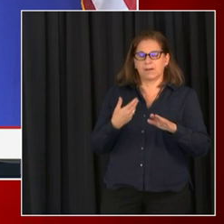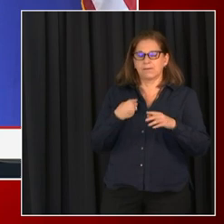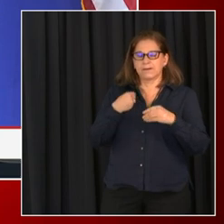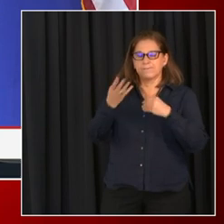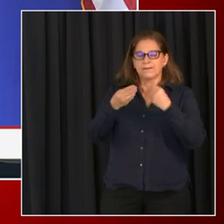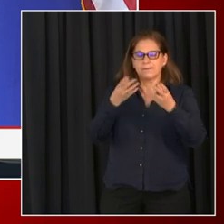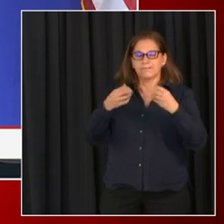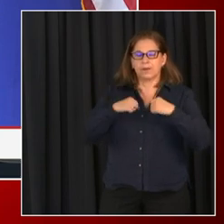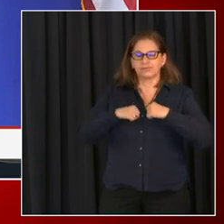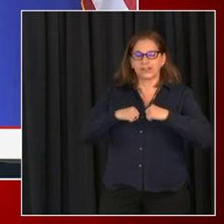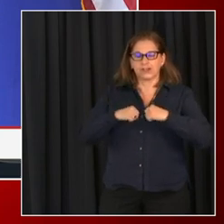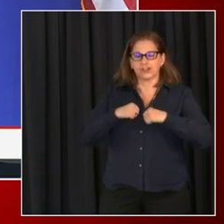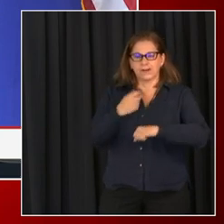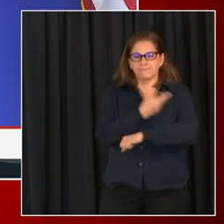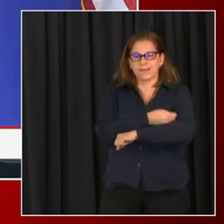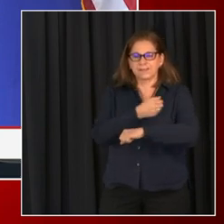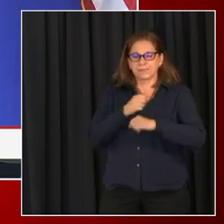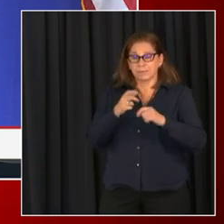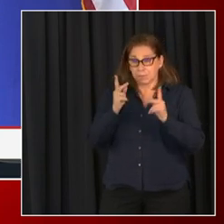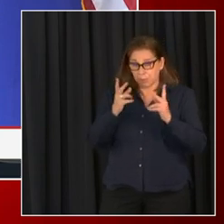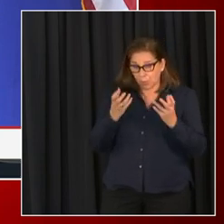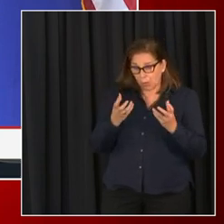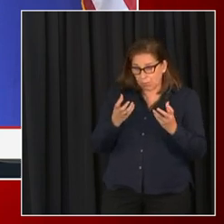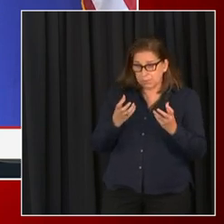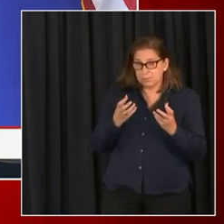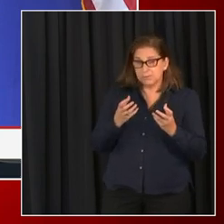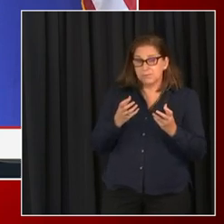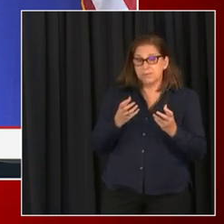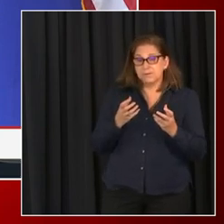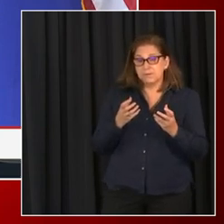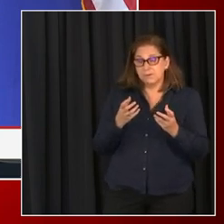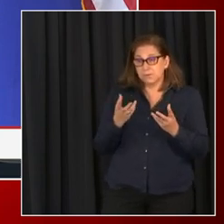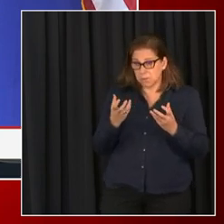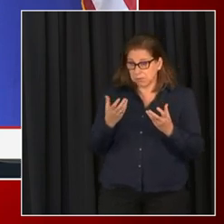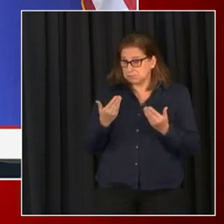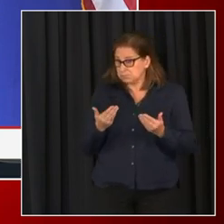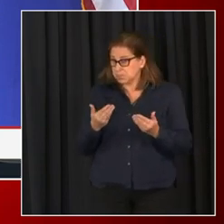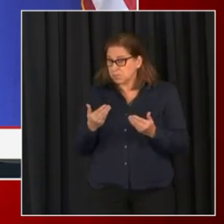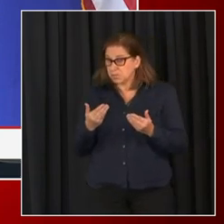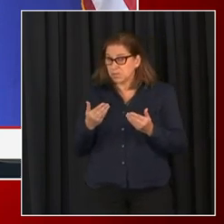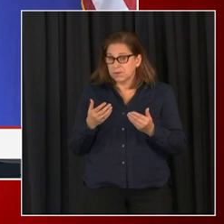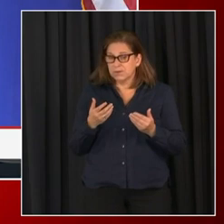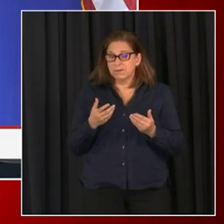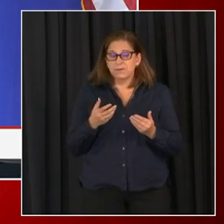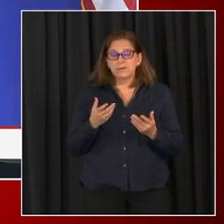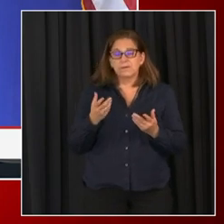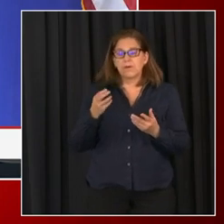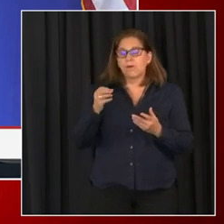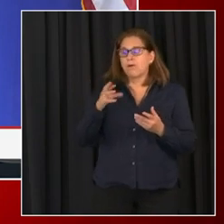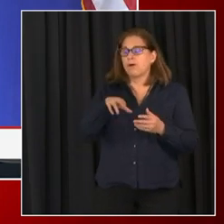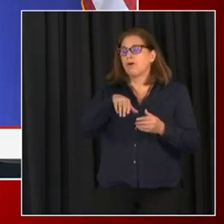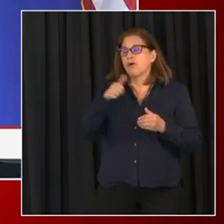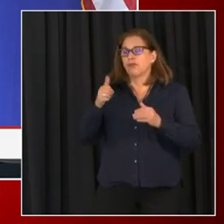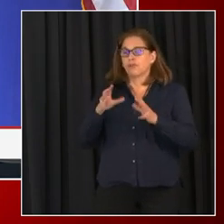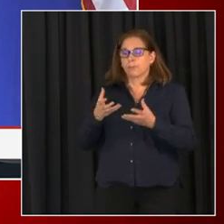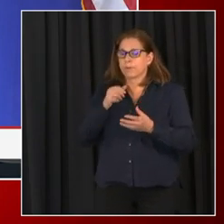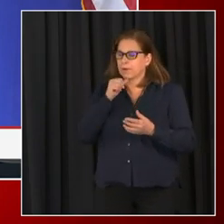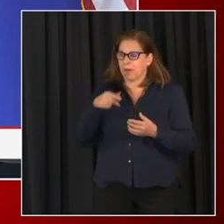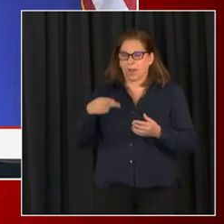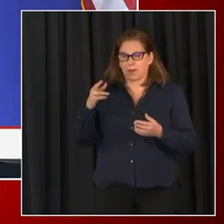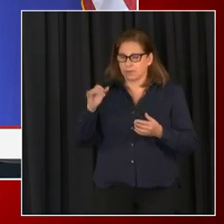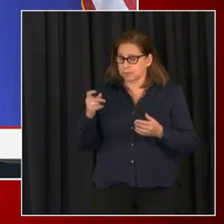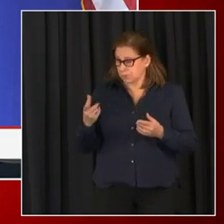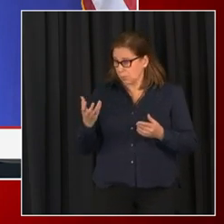from an exposure and a morbidity and a mortality perspective. So a lot of our discussions are aimed around ensuring that there is